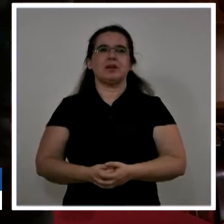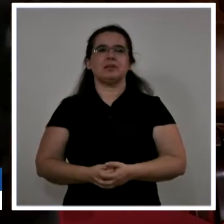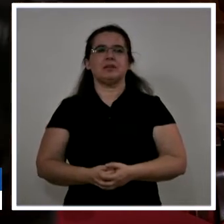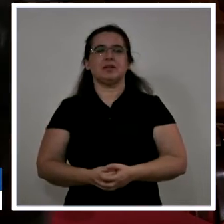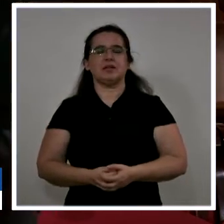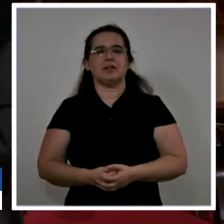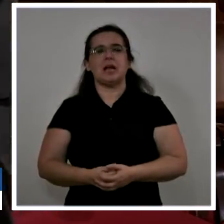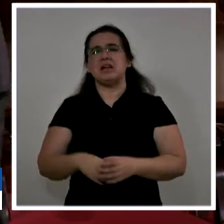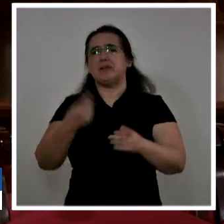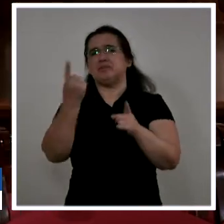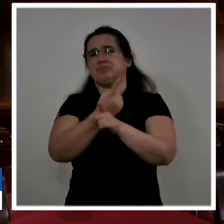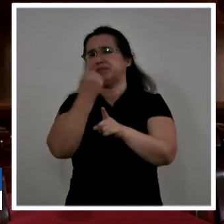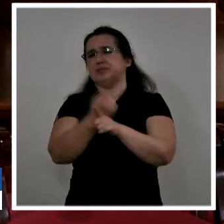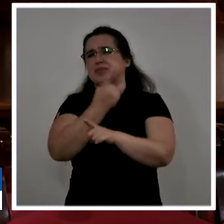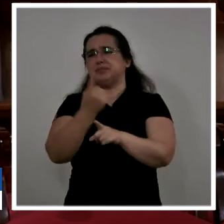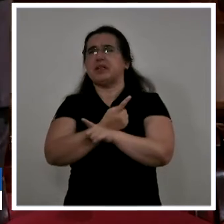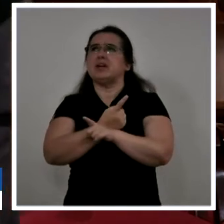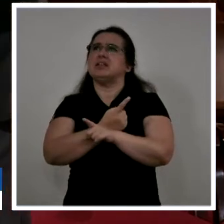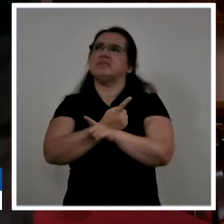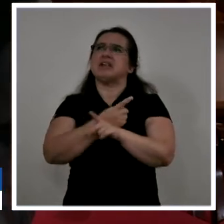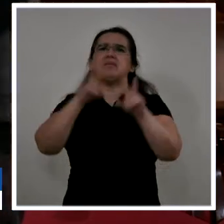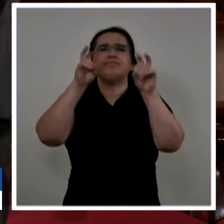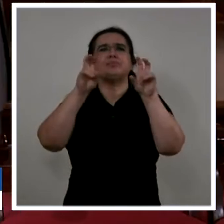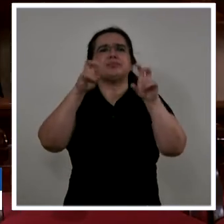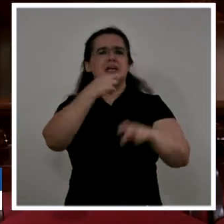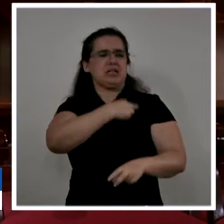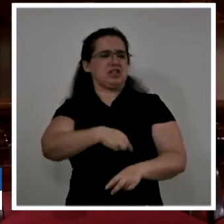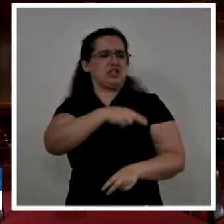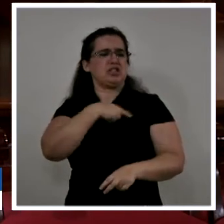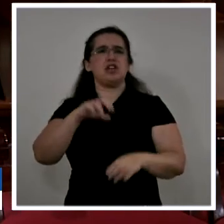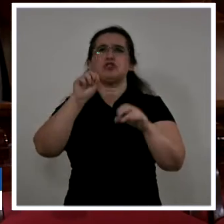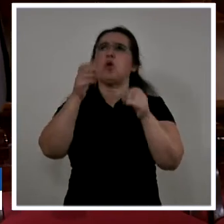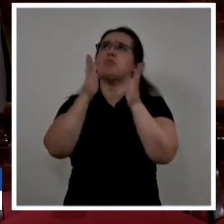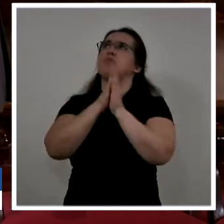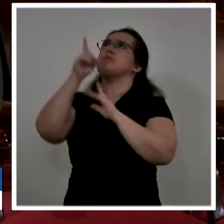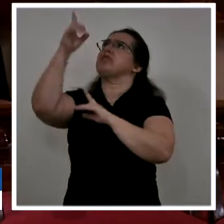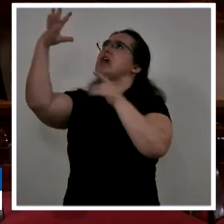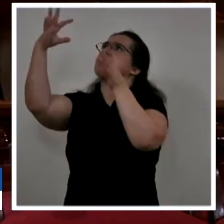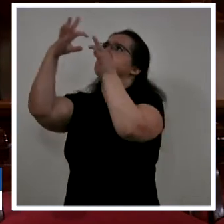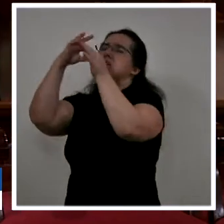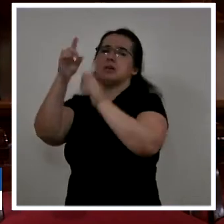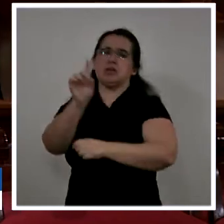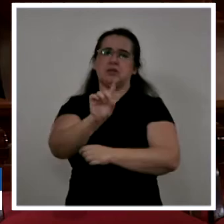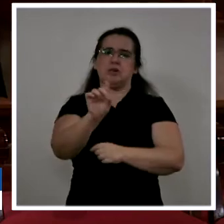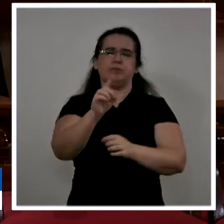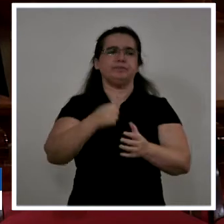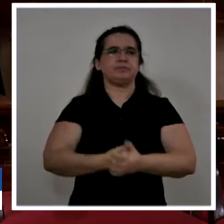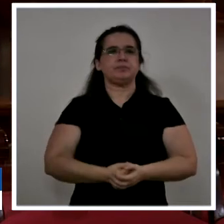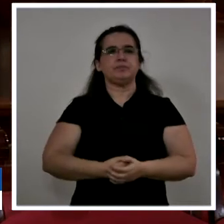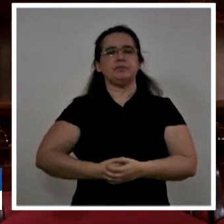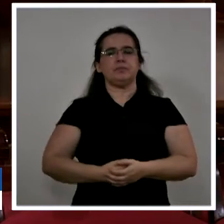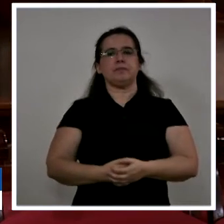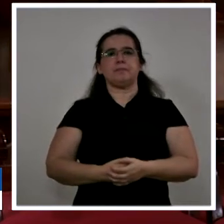E muitas outras coisas que não são coisas cristãs ou divinas. And there's only one thing that I can think